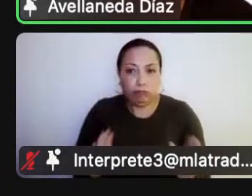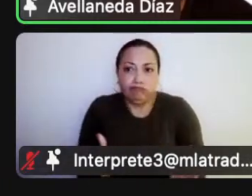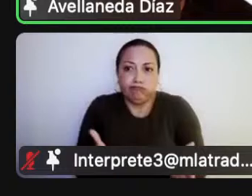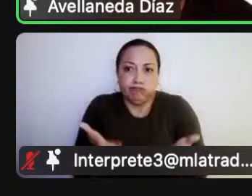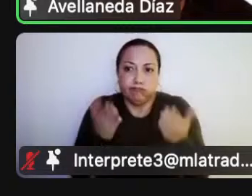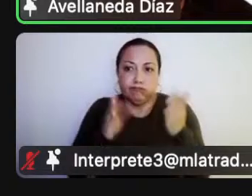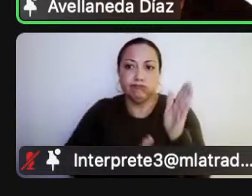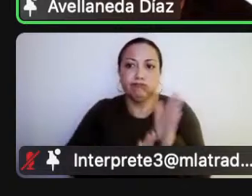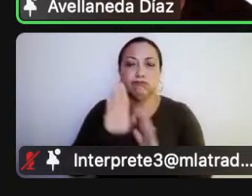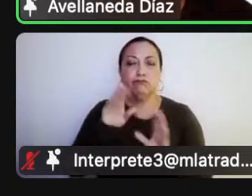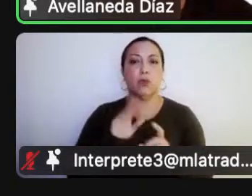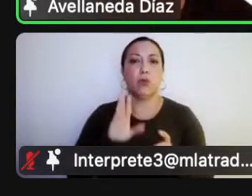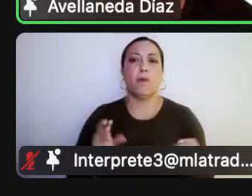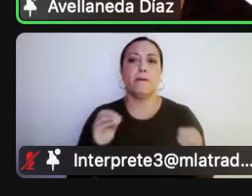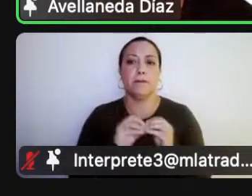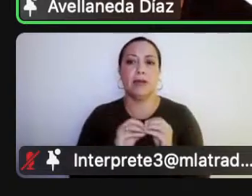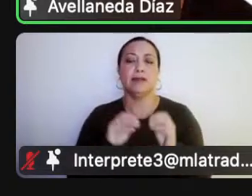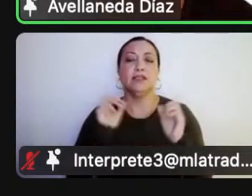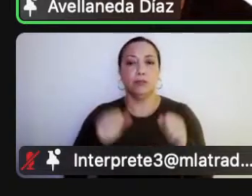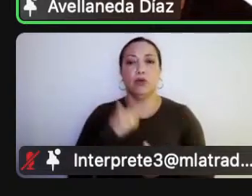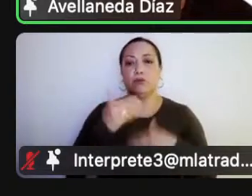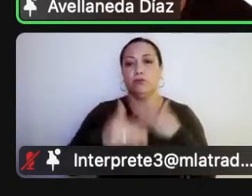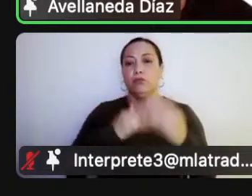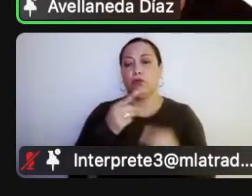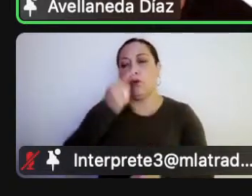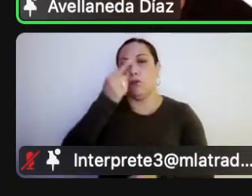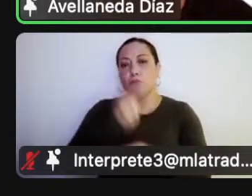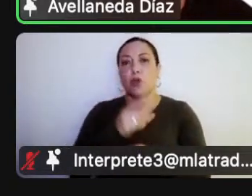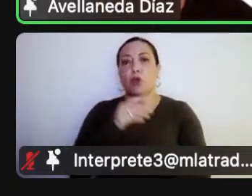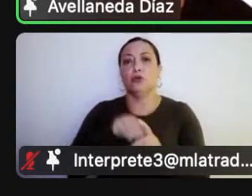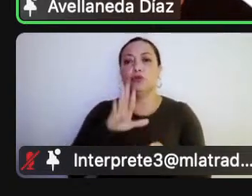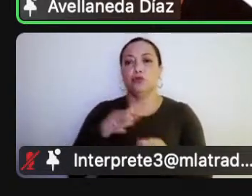challenges can be overcome and to achieve the compliance of the mission.